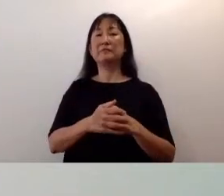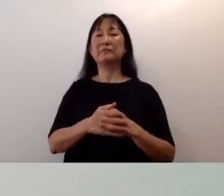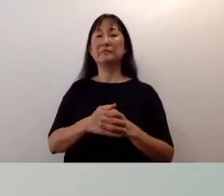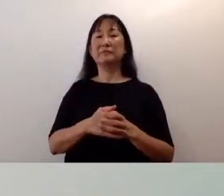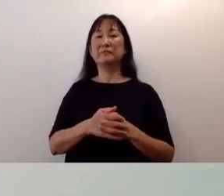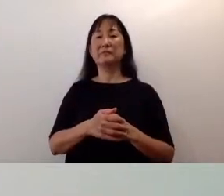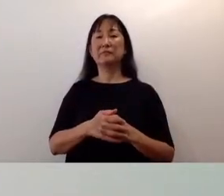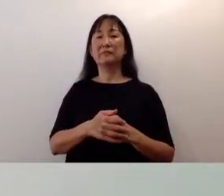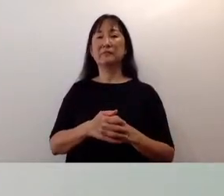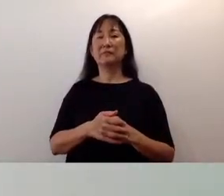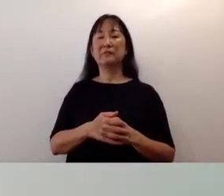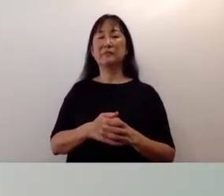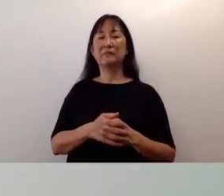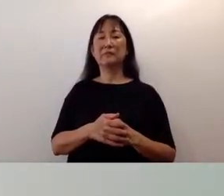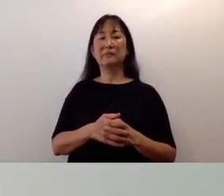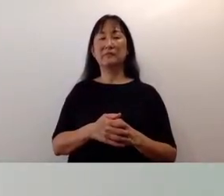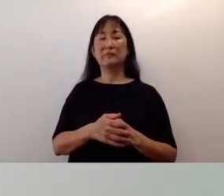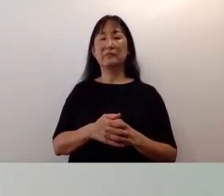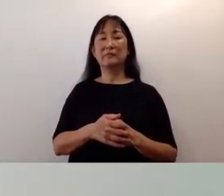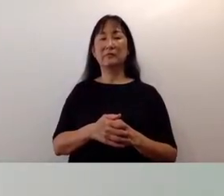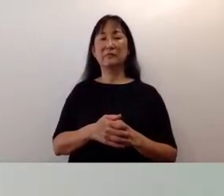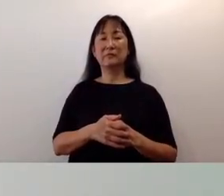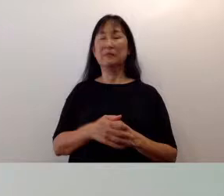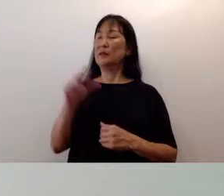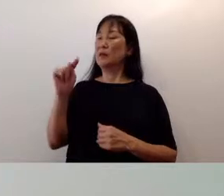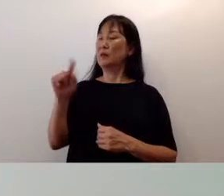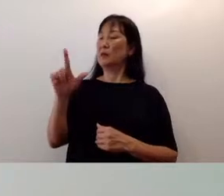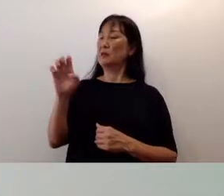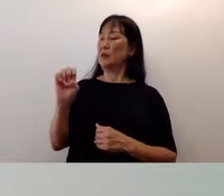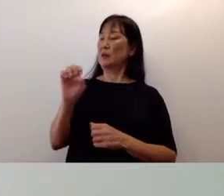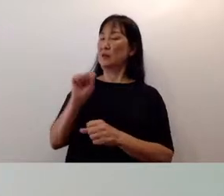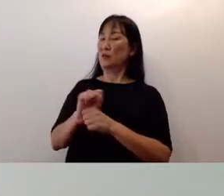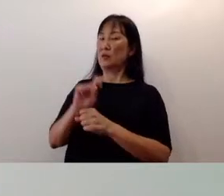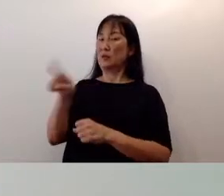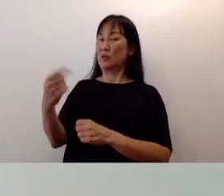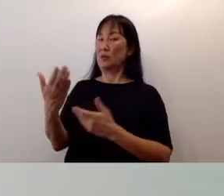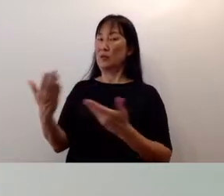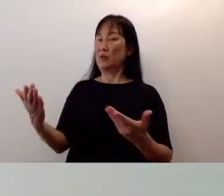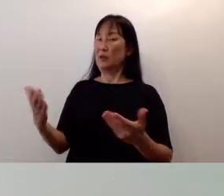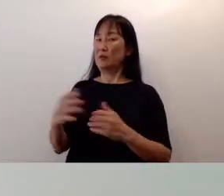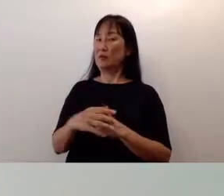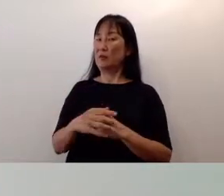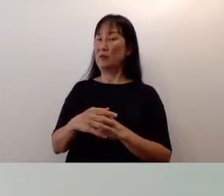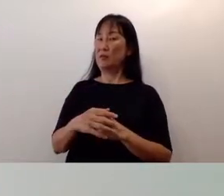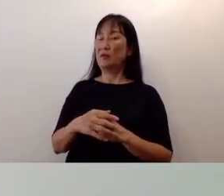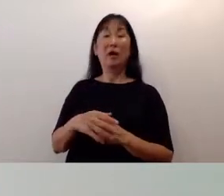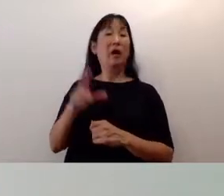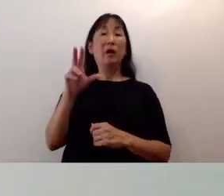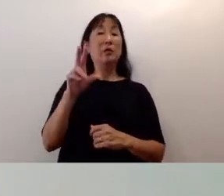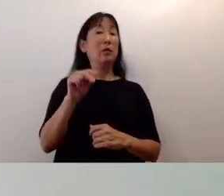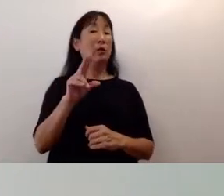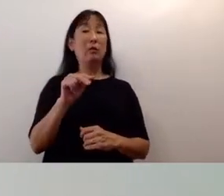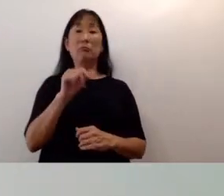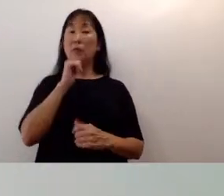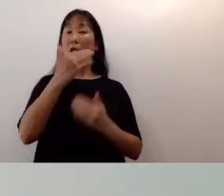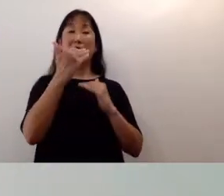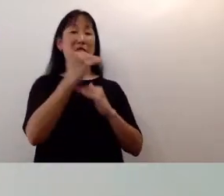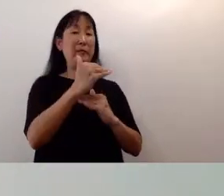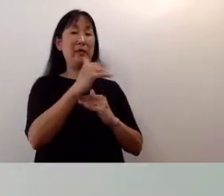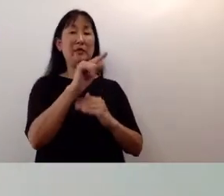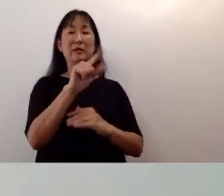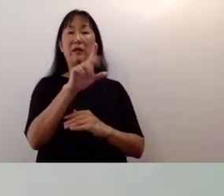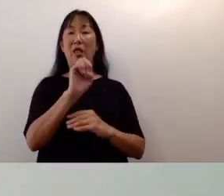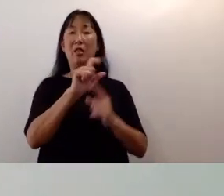provided. So is telework the only thing that could be provided? No, and actually